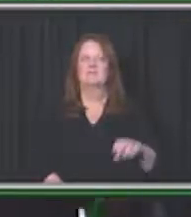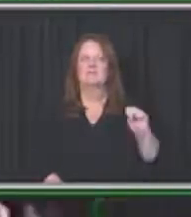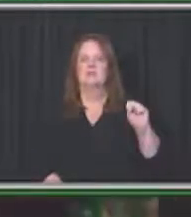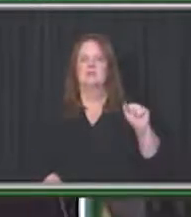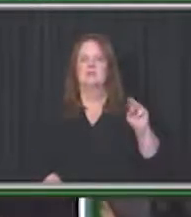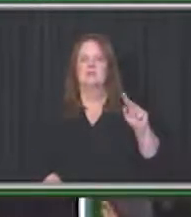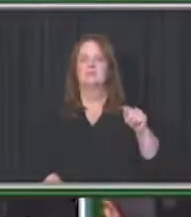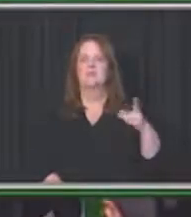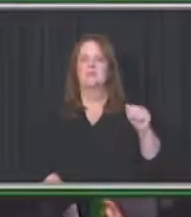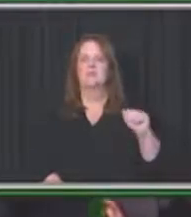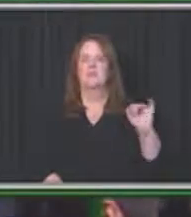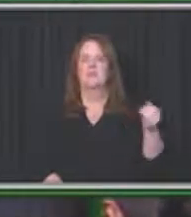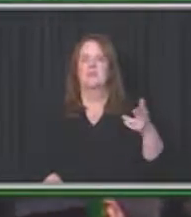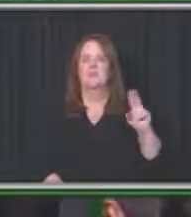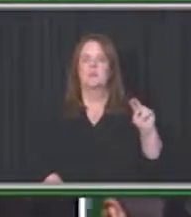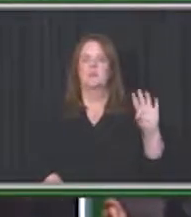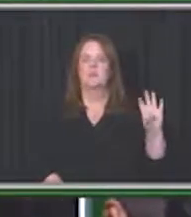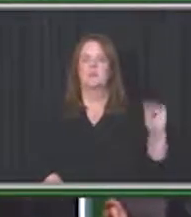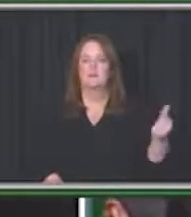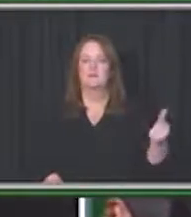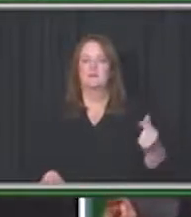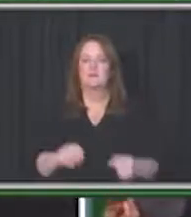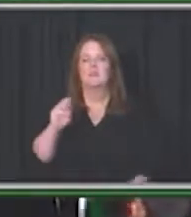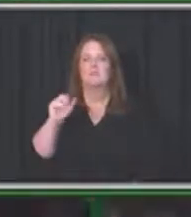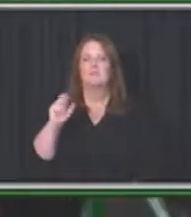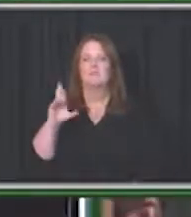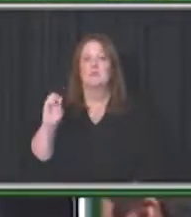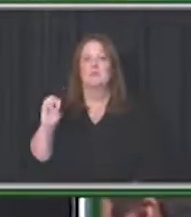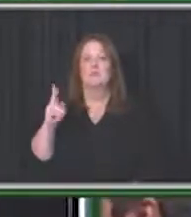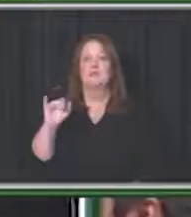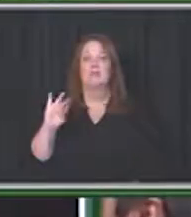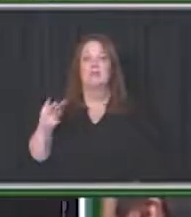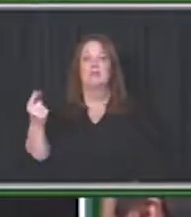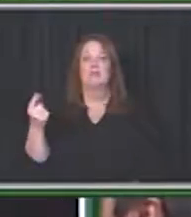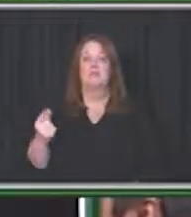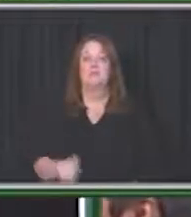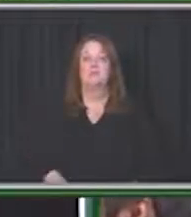Samantha Joanne Shade. Marie King.